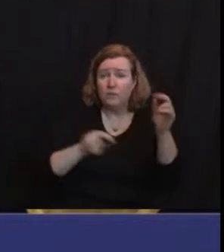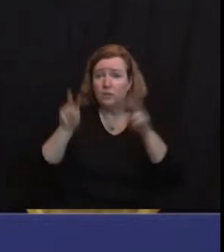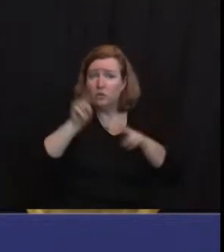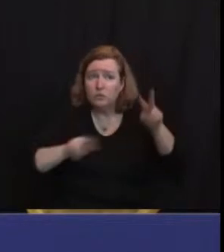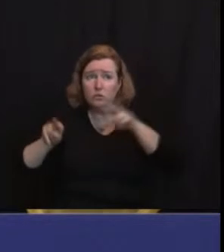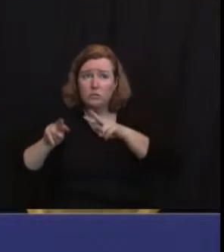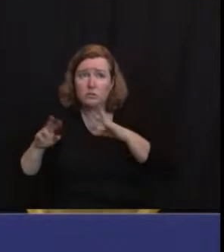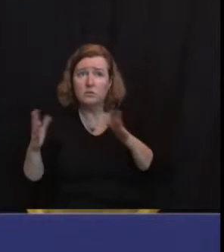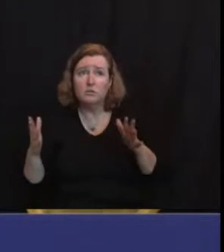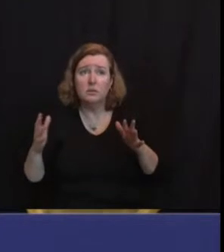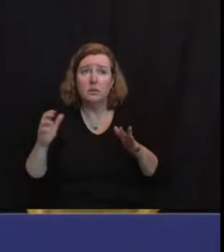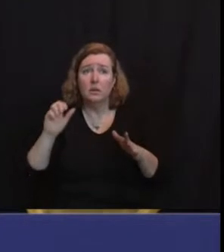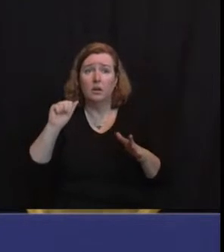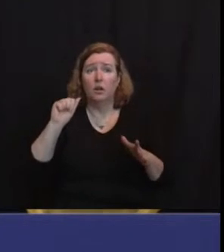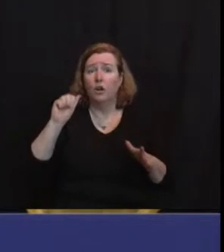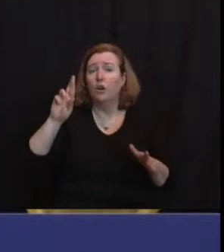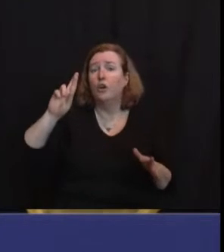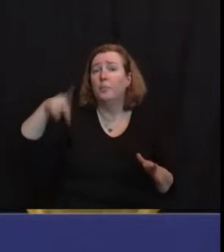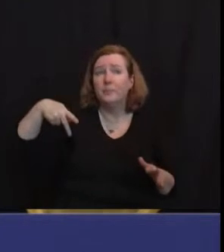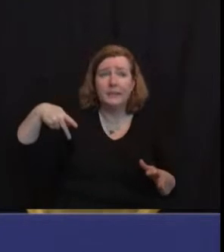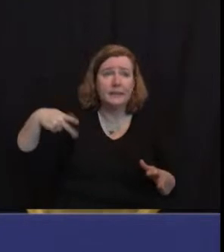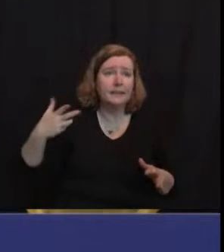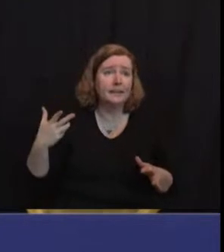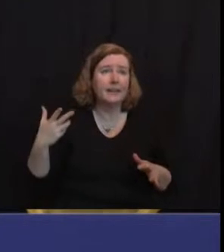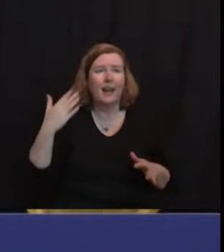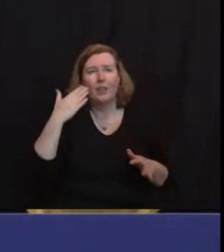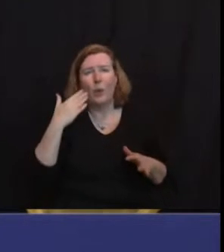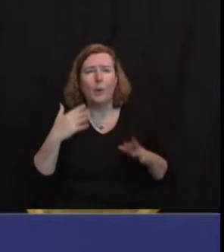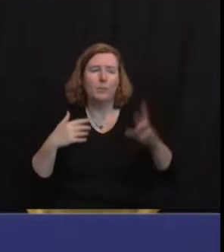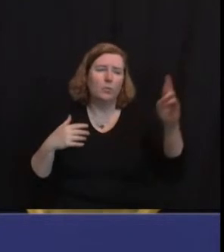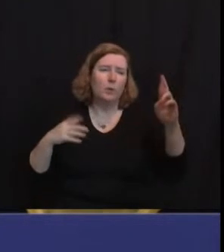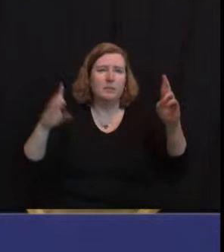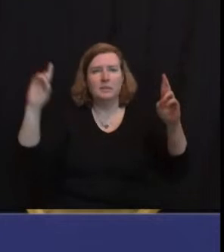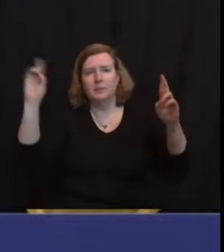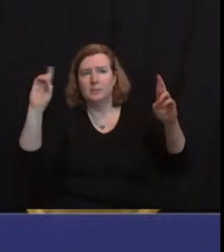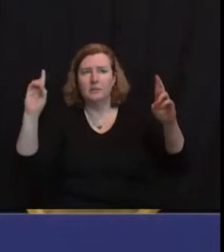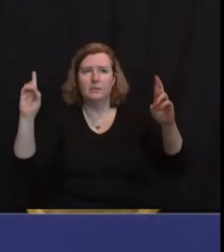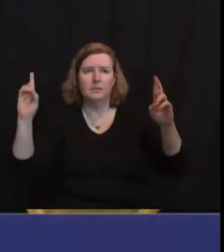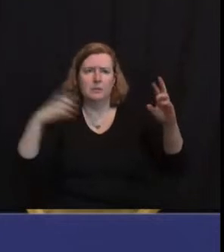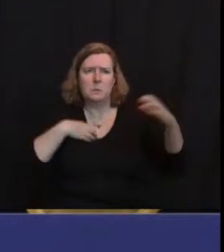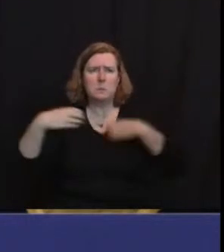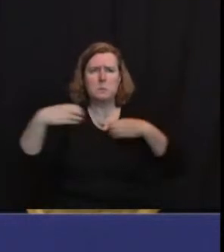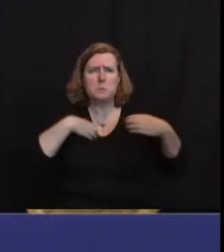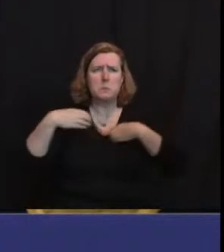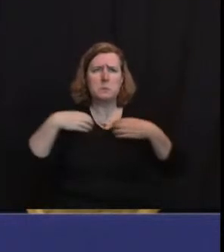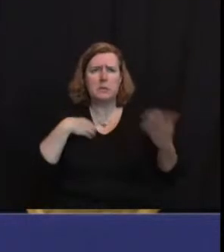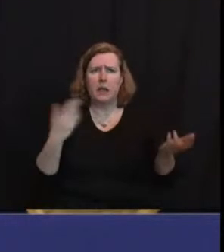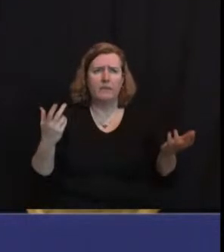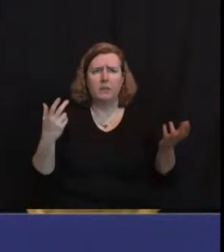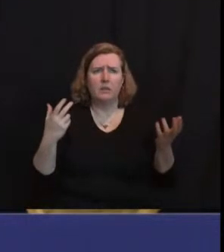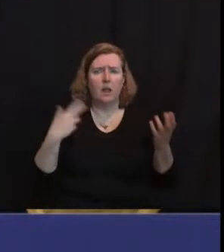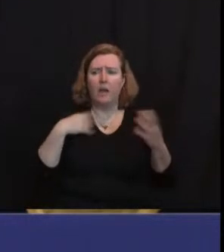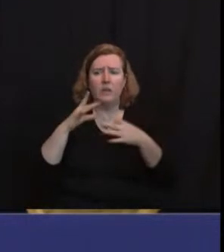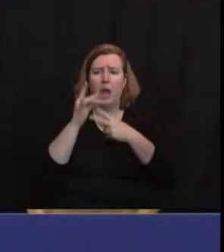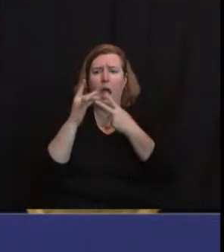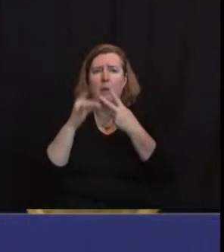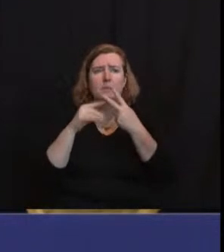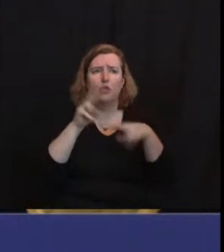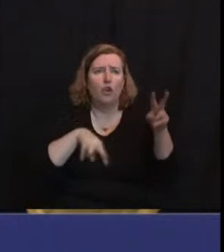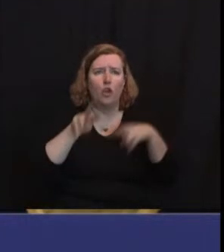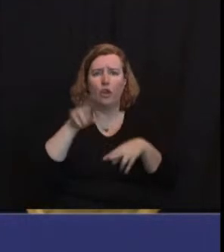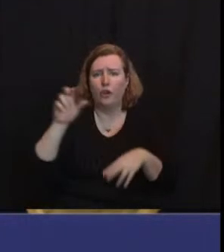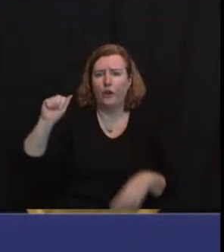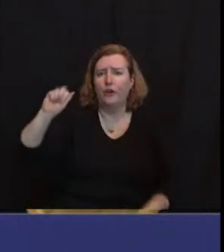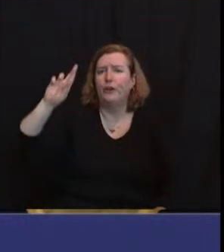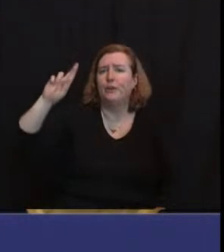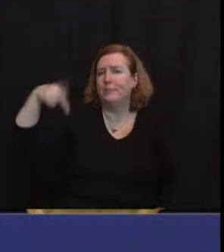there's been criticisms from both sides of the aisle that they didn't really have that option. Regarding these scenarios you've presented over the past